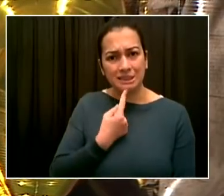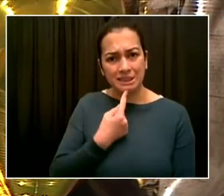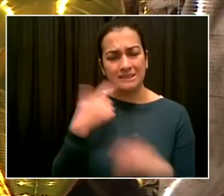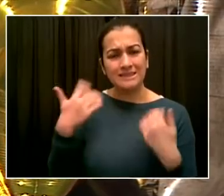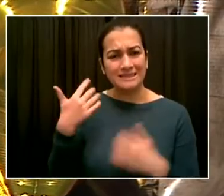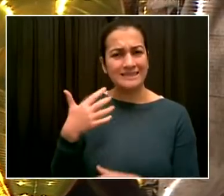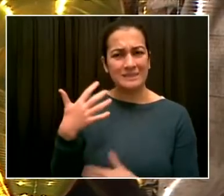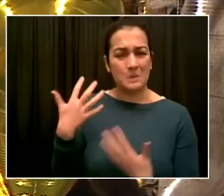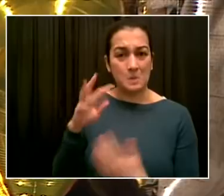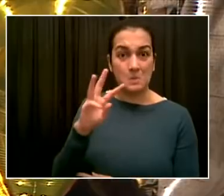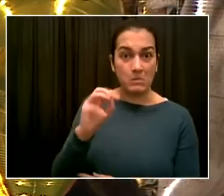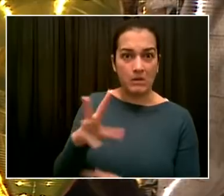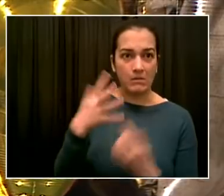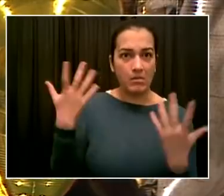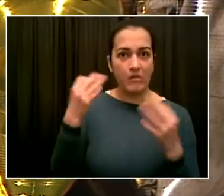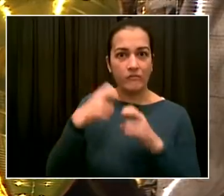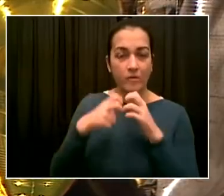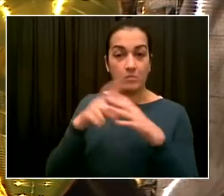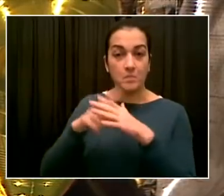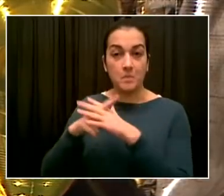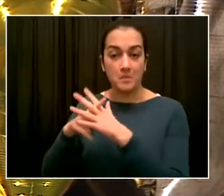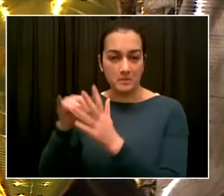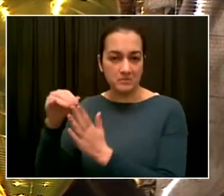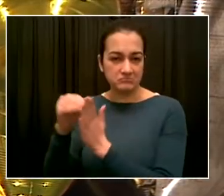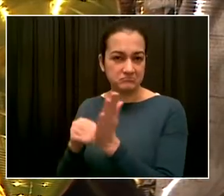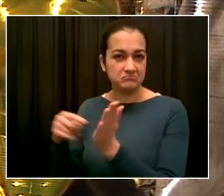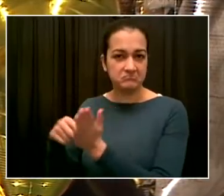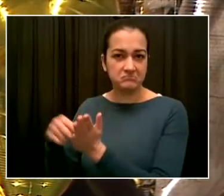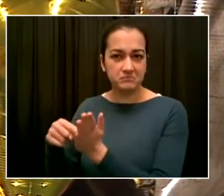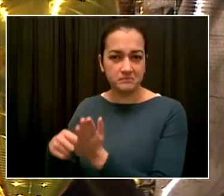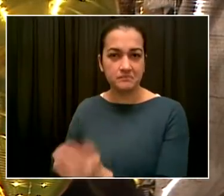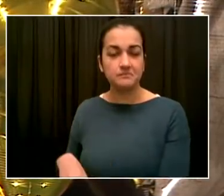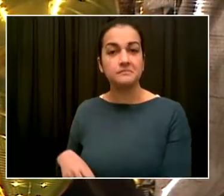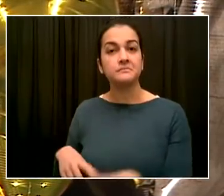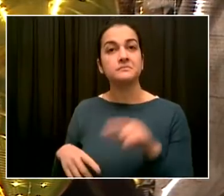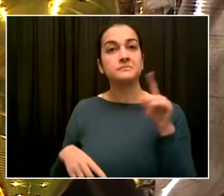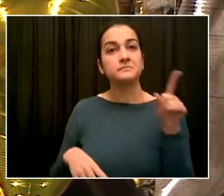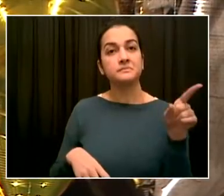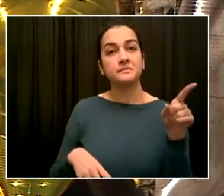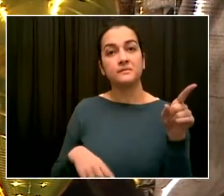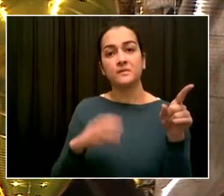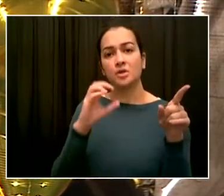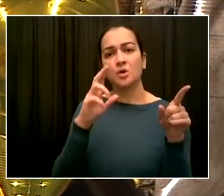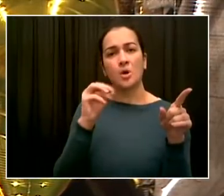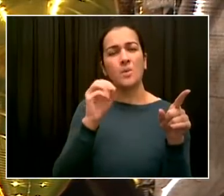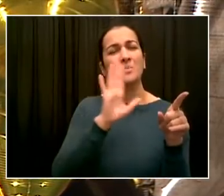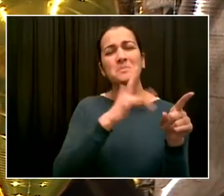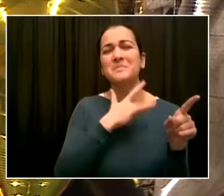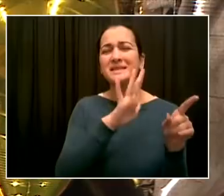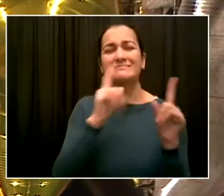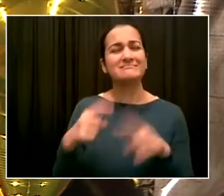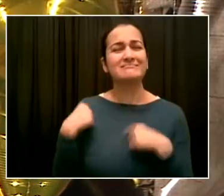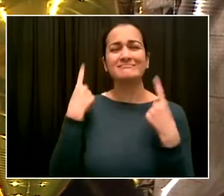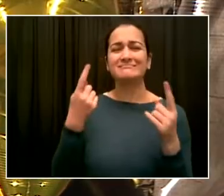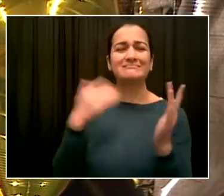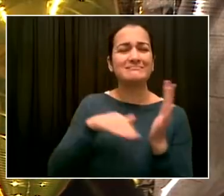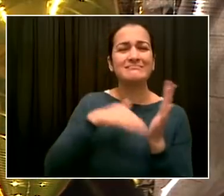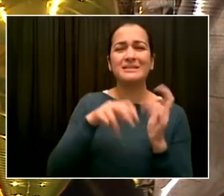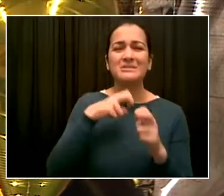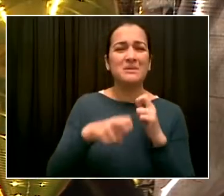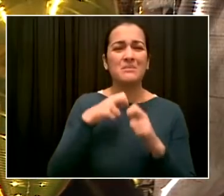is a pattern, a very clear pattern of abuse of power. I think there needs to be a lot of accountability from this point